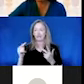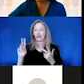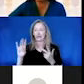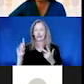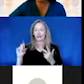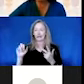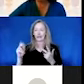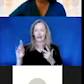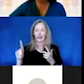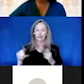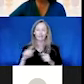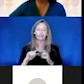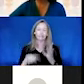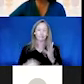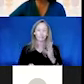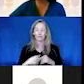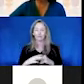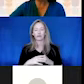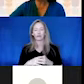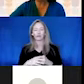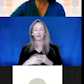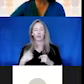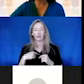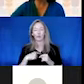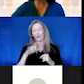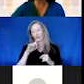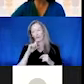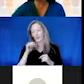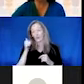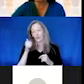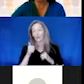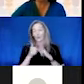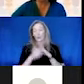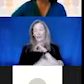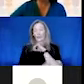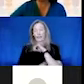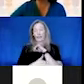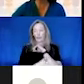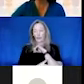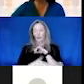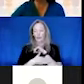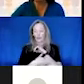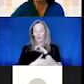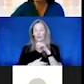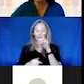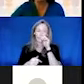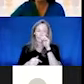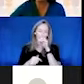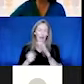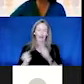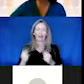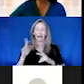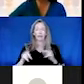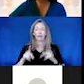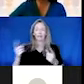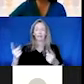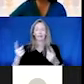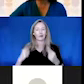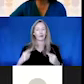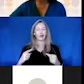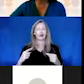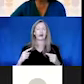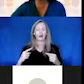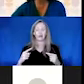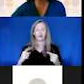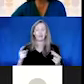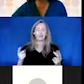Some statistics here. We are an older county as far as the age here. A lot of people come here to retire.